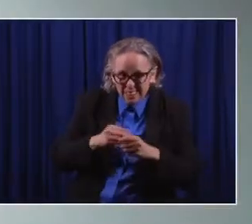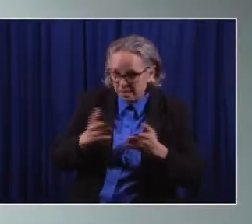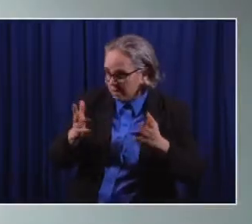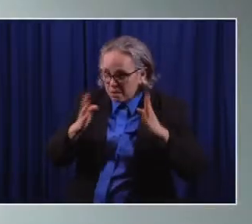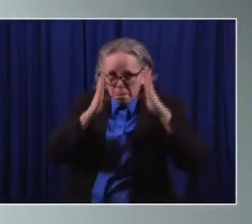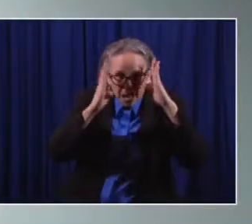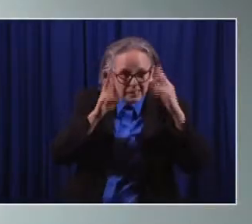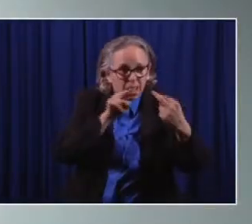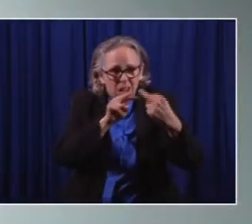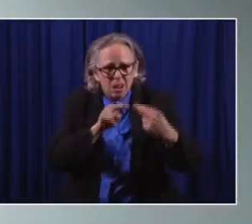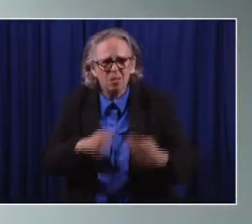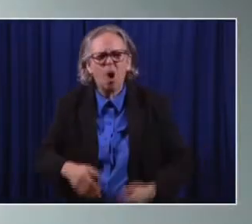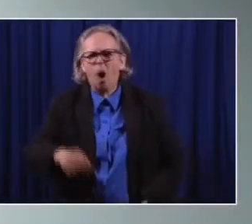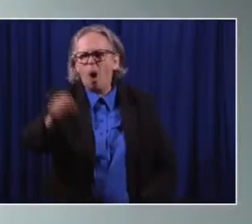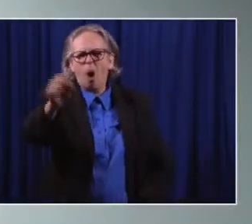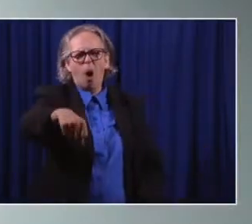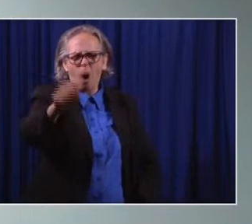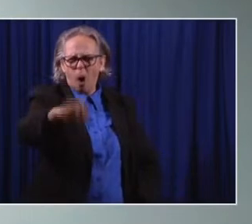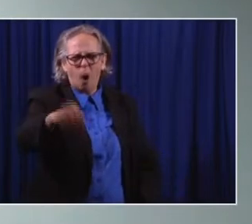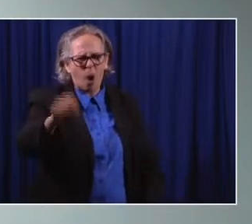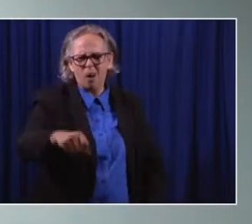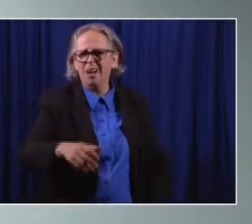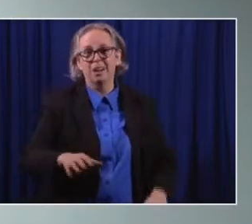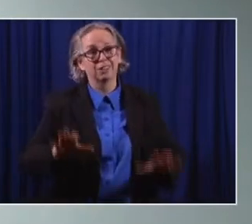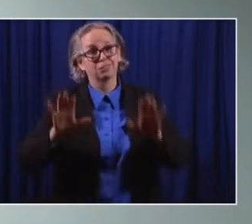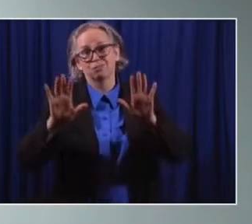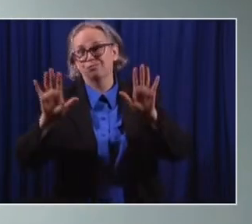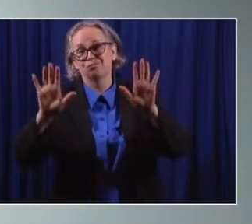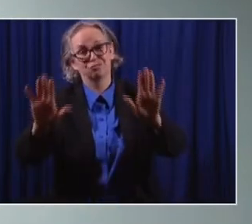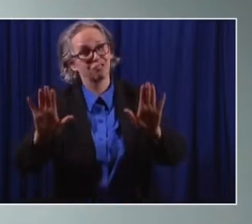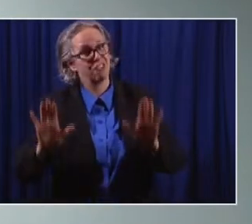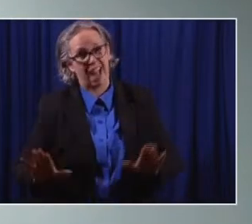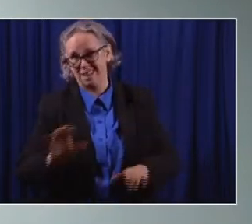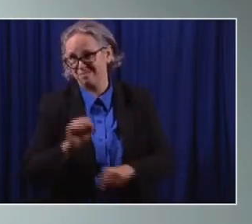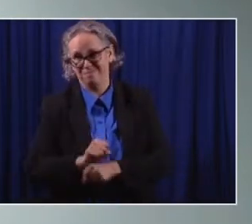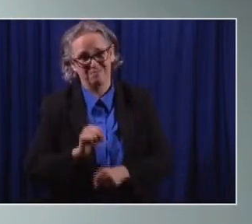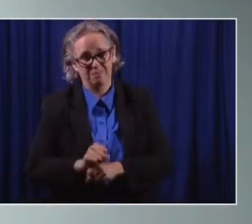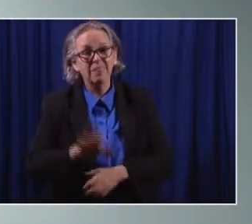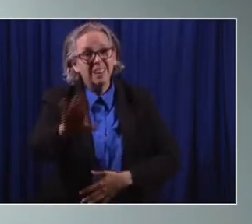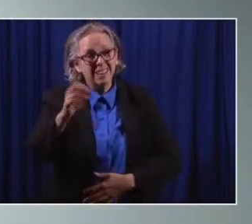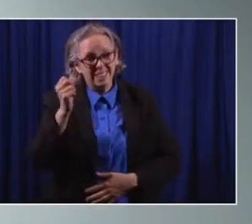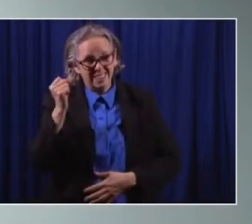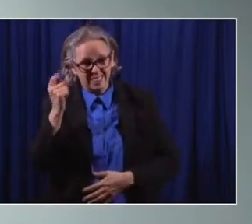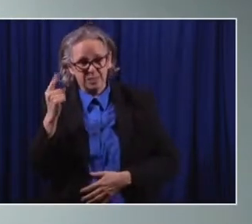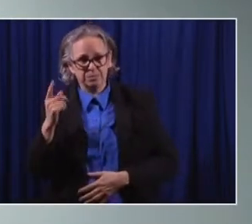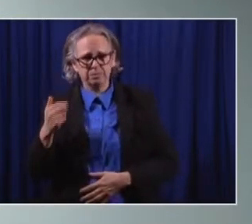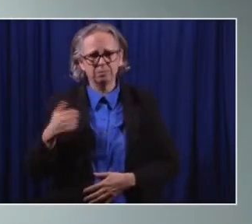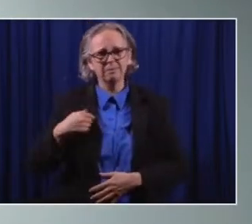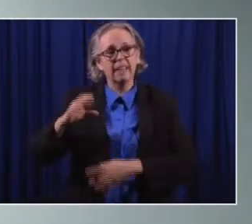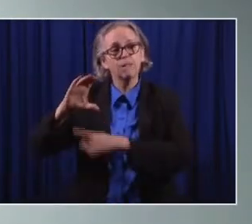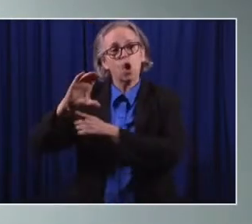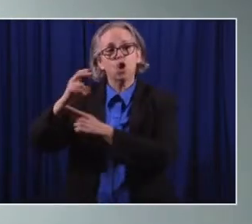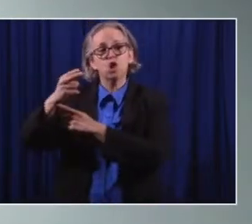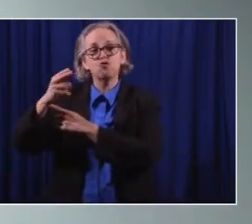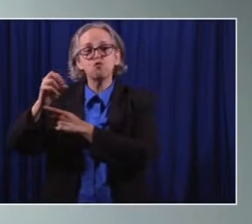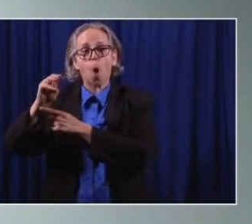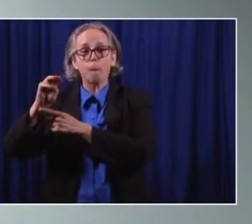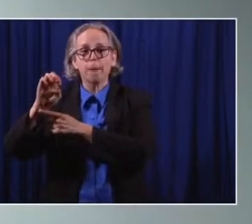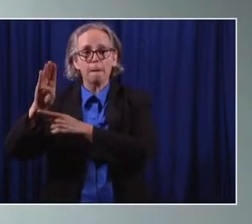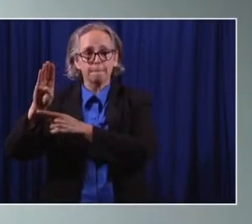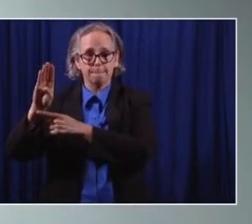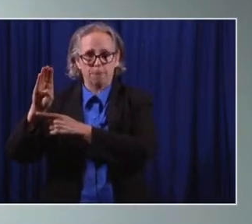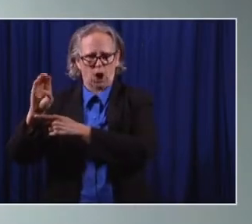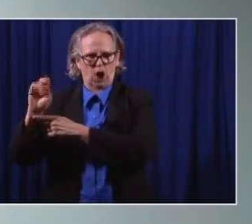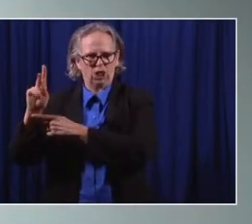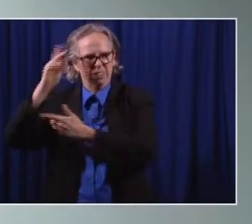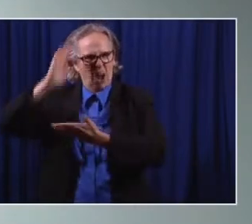Yes, they're doing an amazing job. Our teacher, well, we're a one-to-one district, or we have Chromebooks, and we had this beforehand, again, because of the